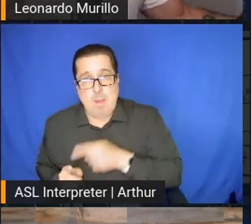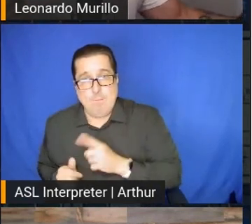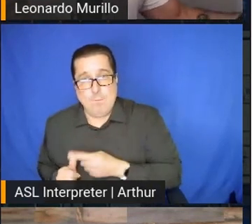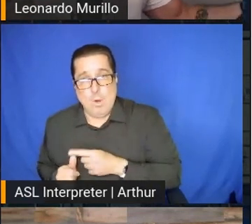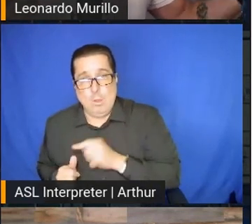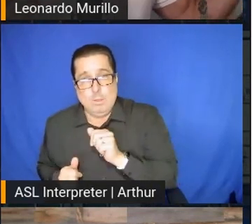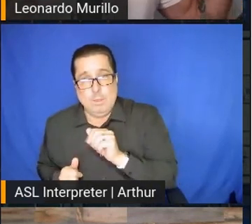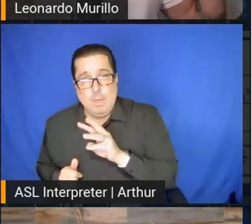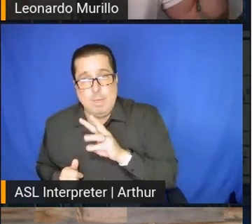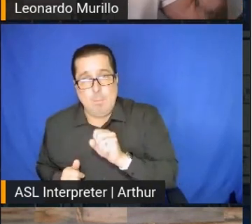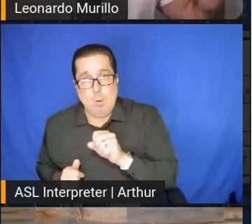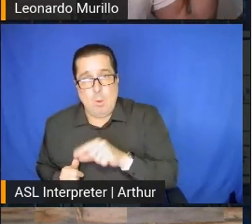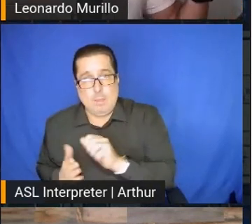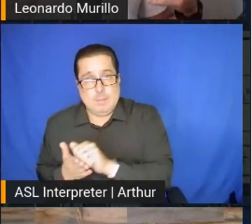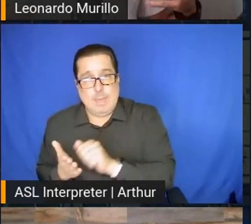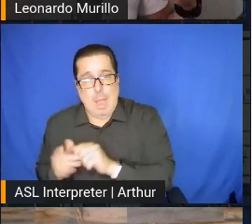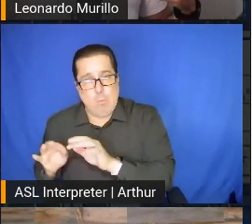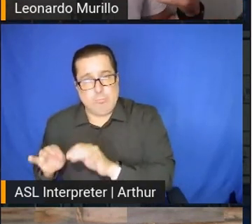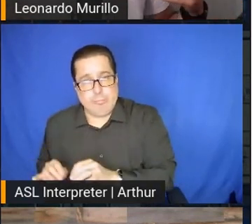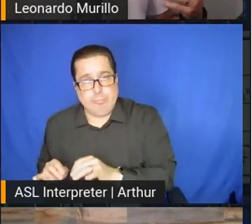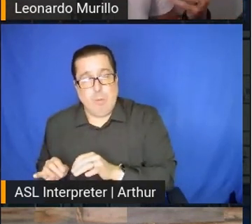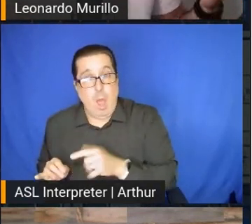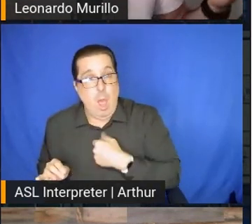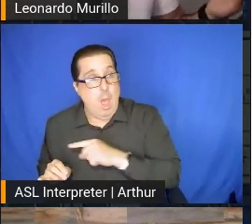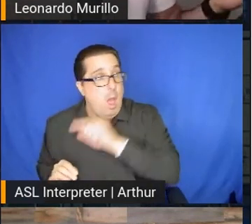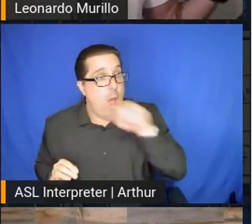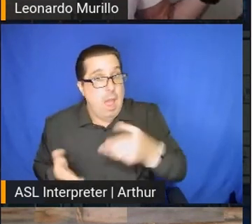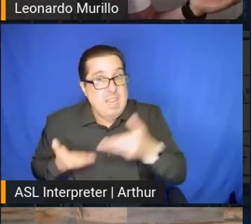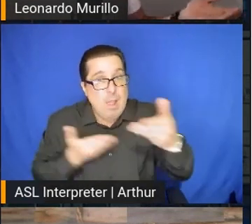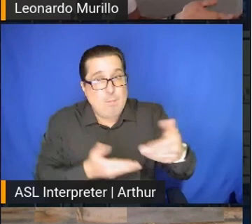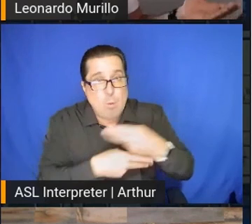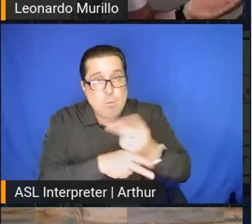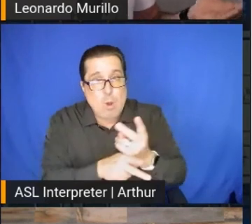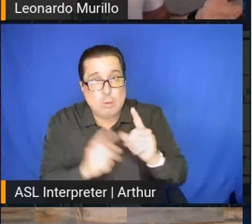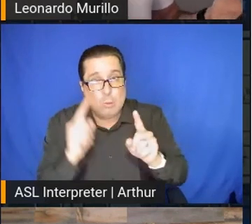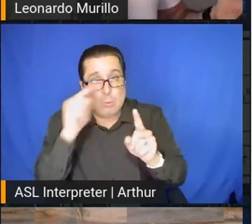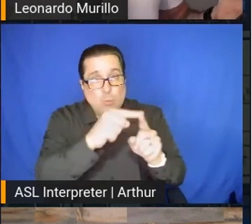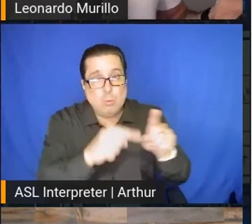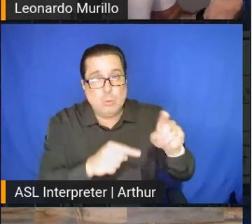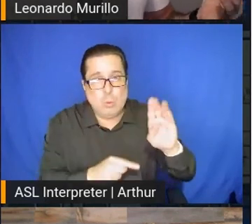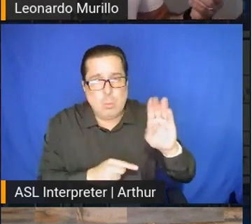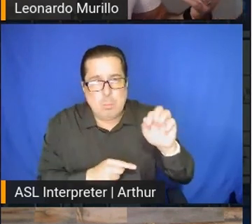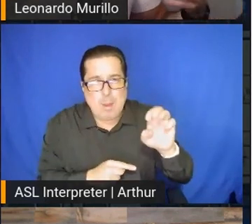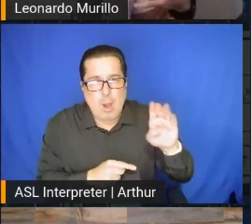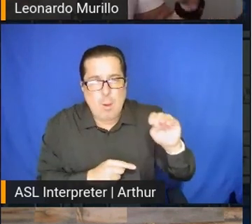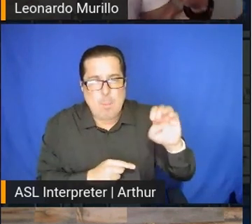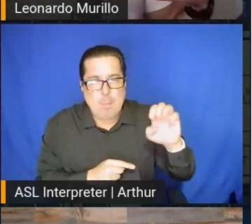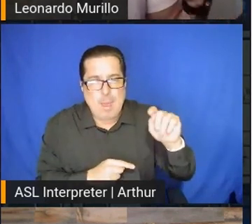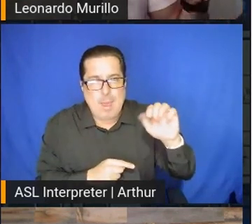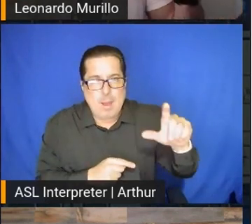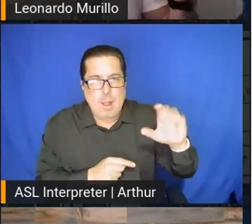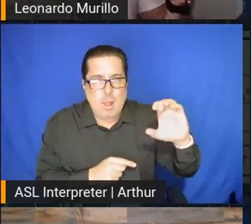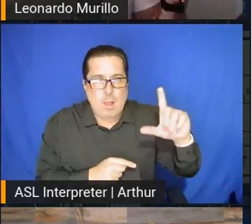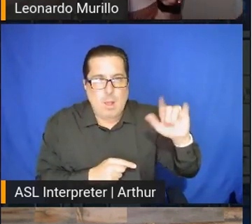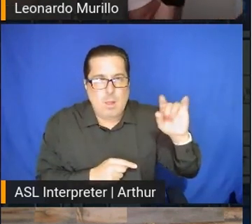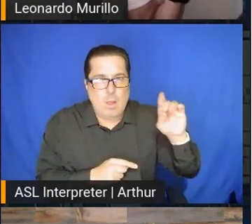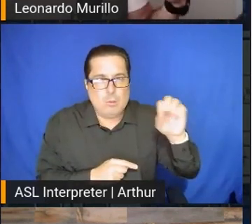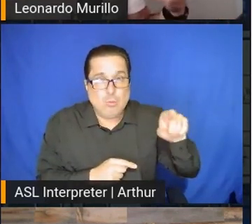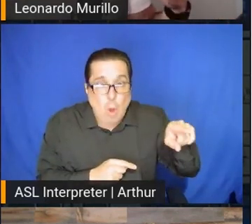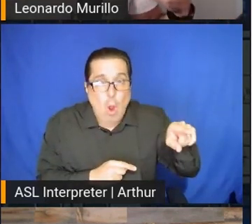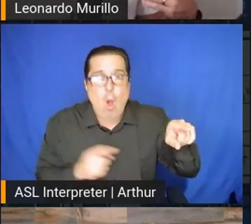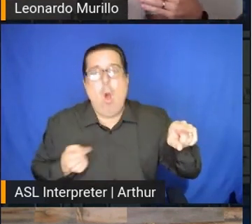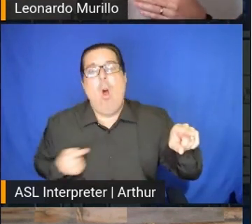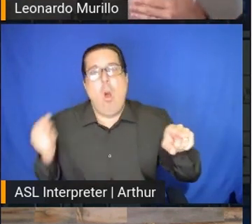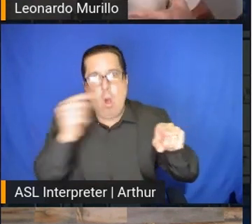AWS account, but for some reason I have to deliver production to a bare metal cluster, right? So having that visibility as to how